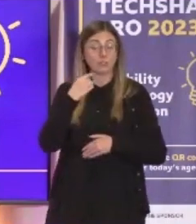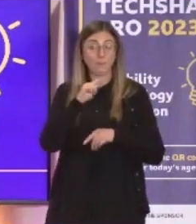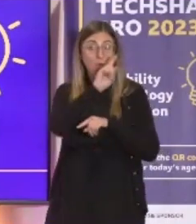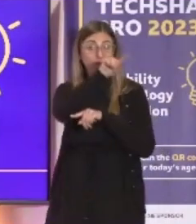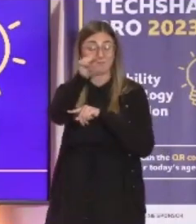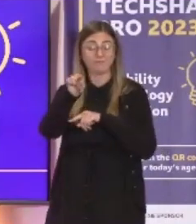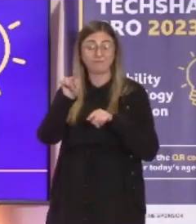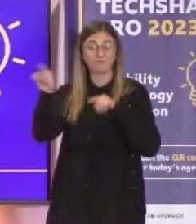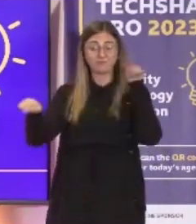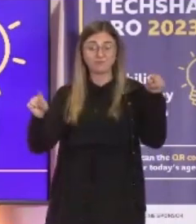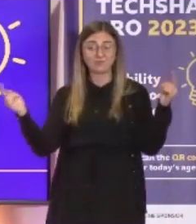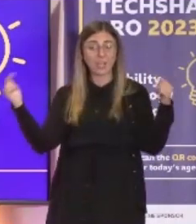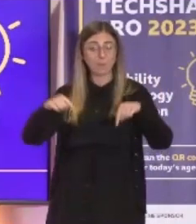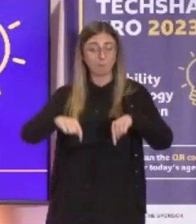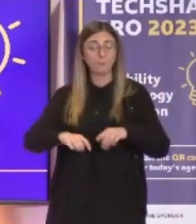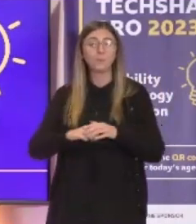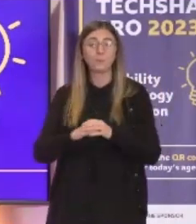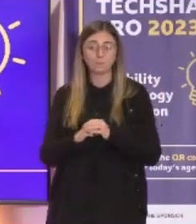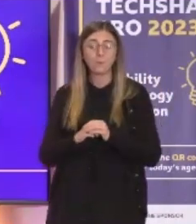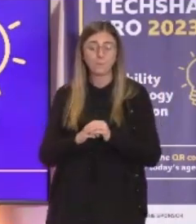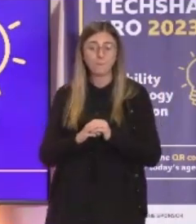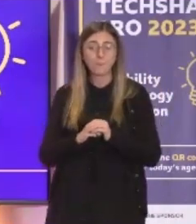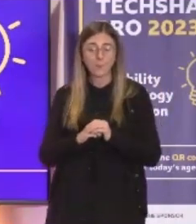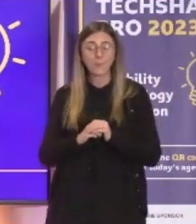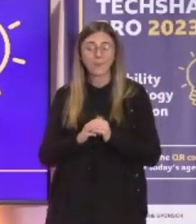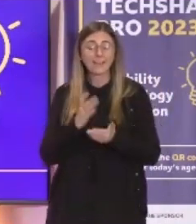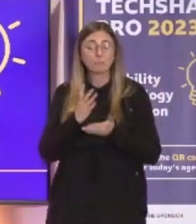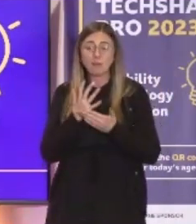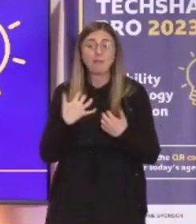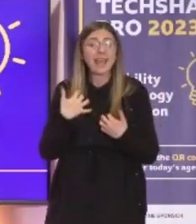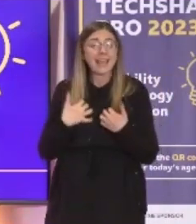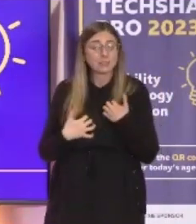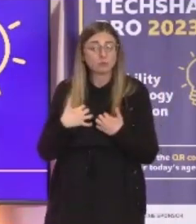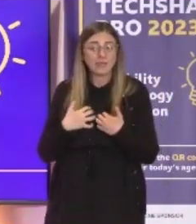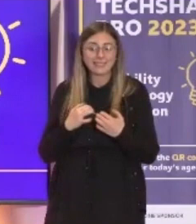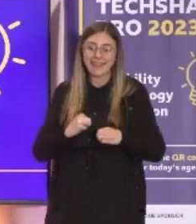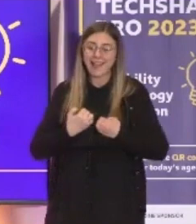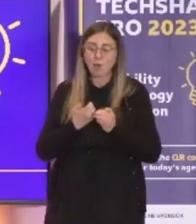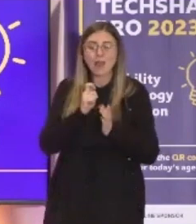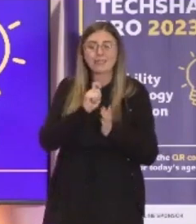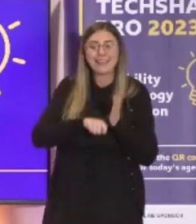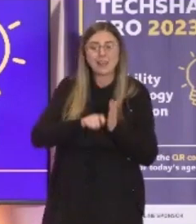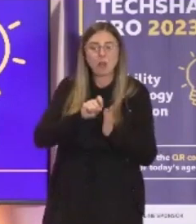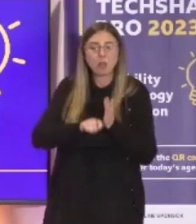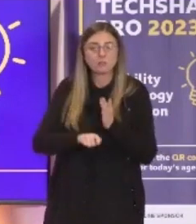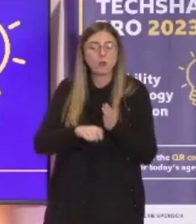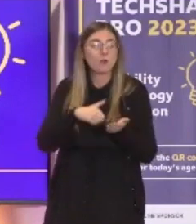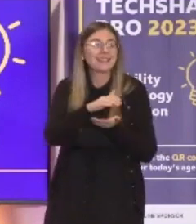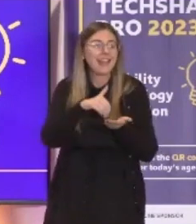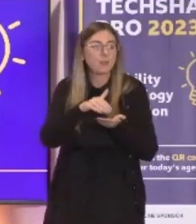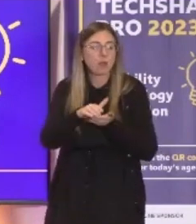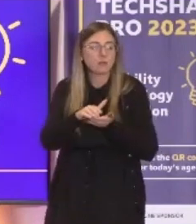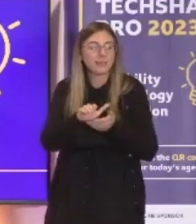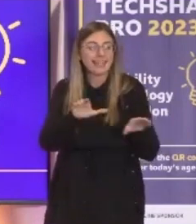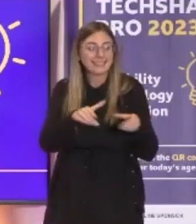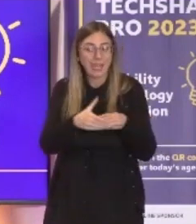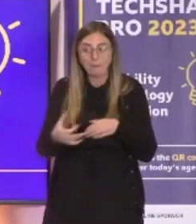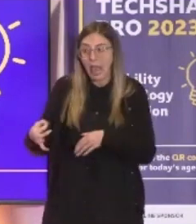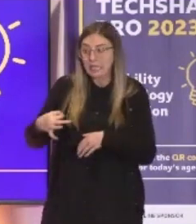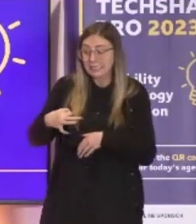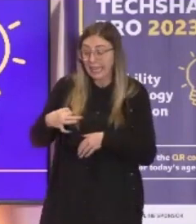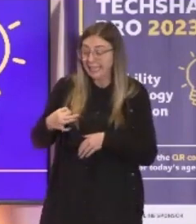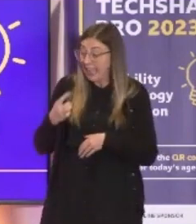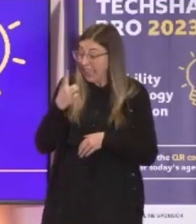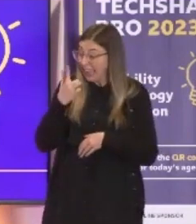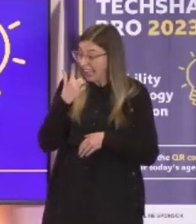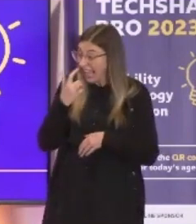But we've got this really interesting cachet where our sales teams are asking to bring people through because they